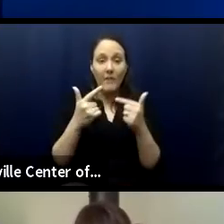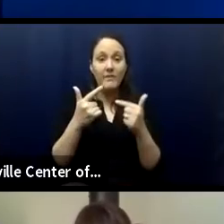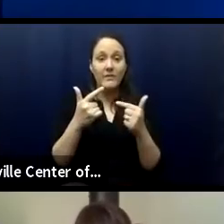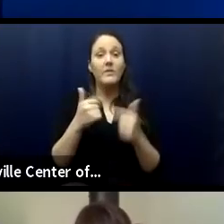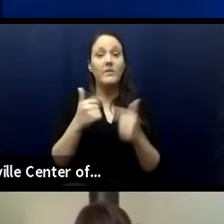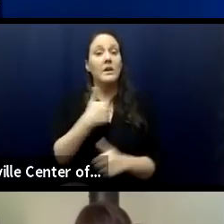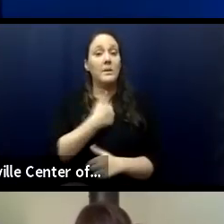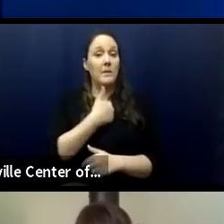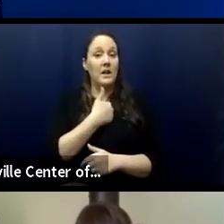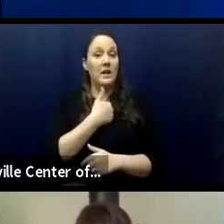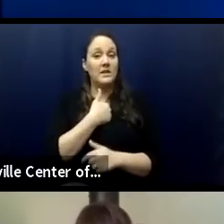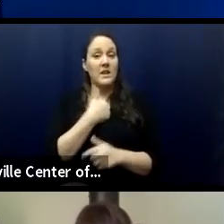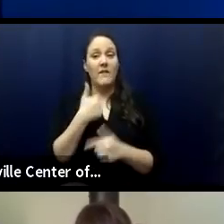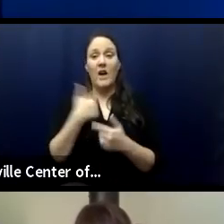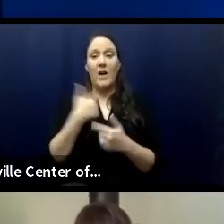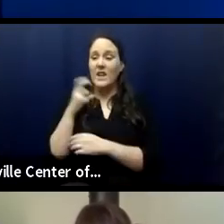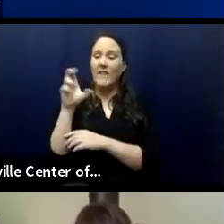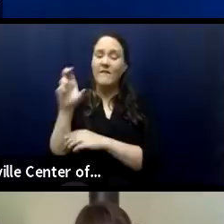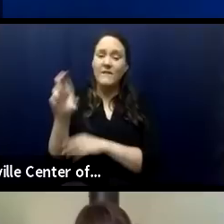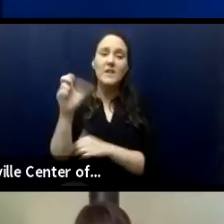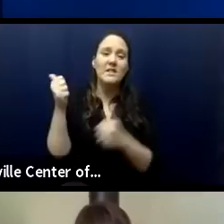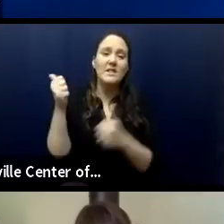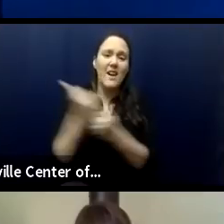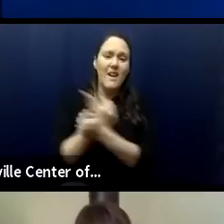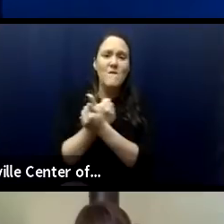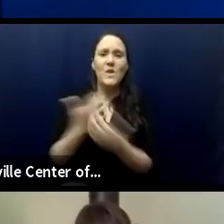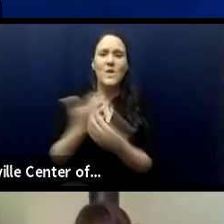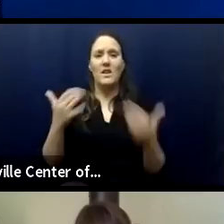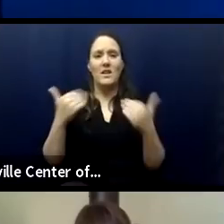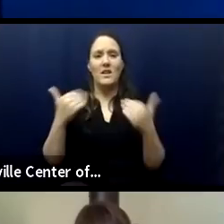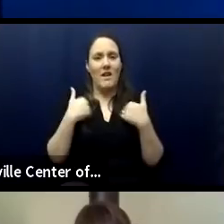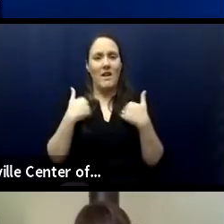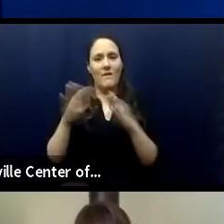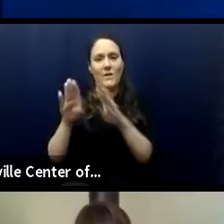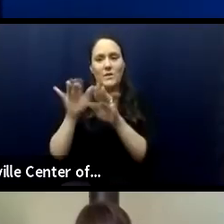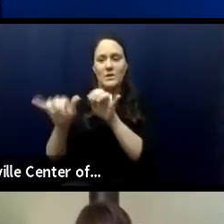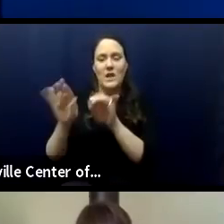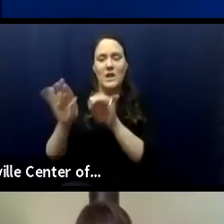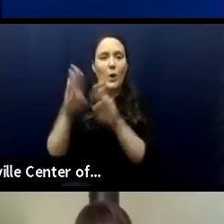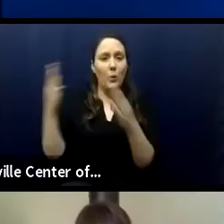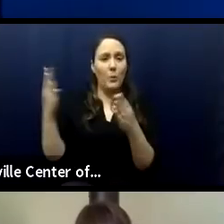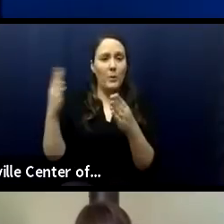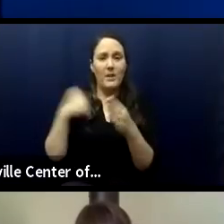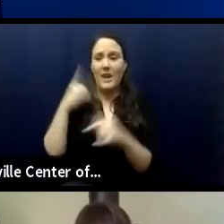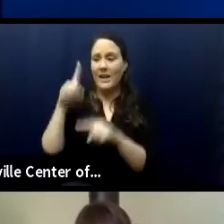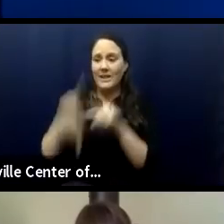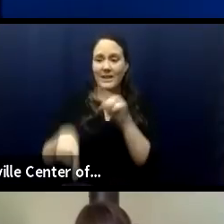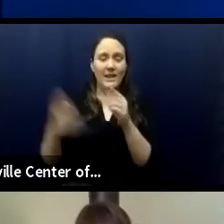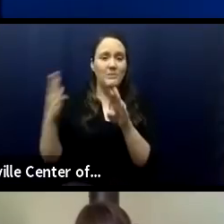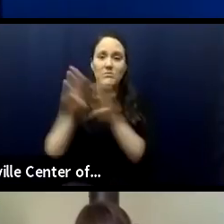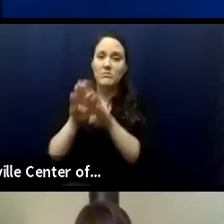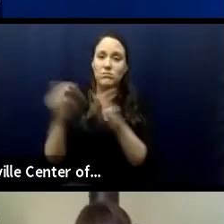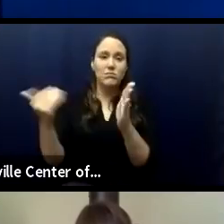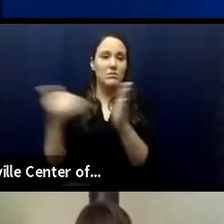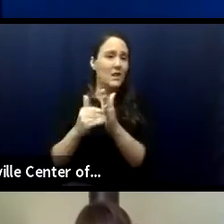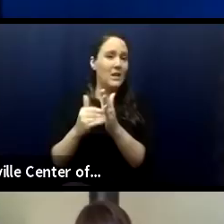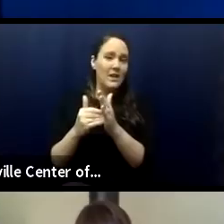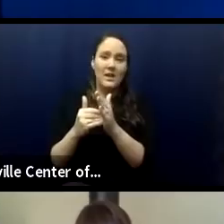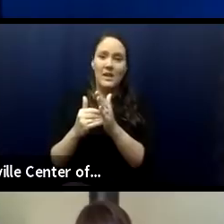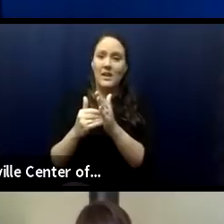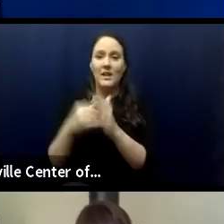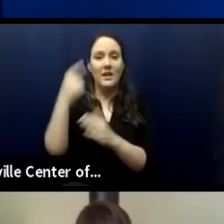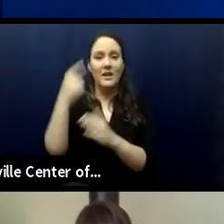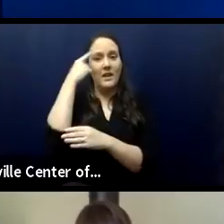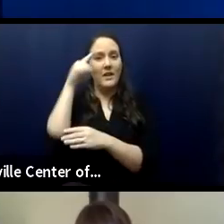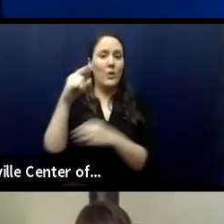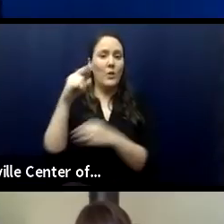invested everything that I have in this bar to keep it open. And the last thing that I can do is shut it down again for the scared fact of